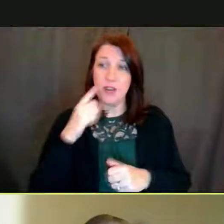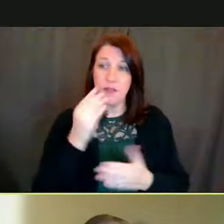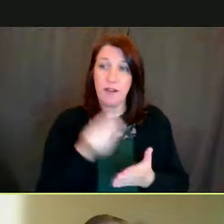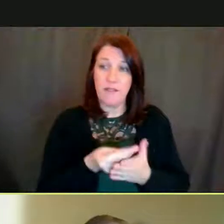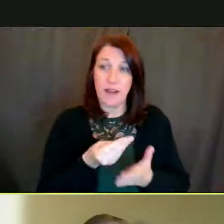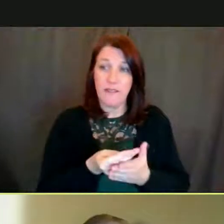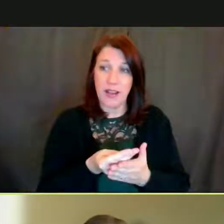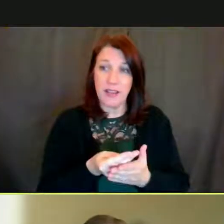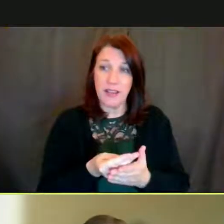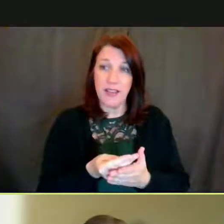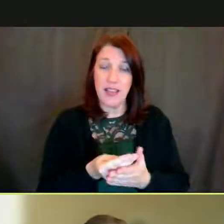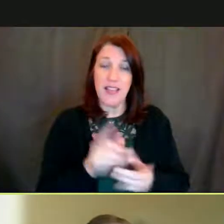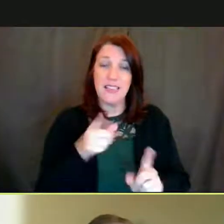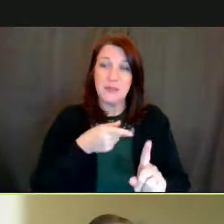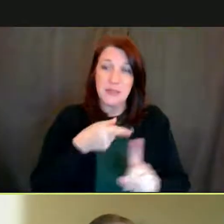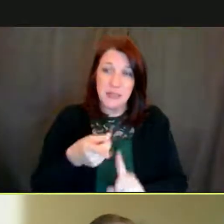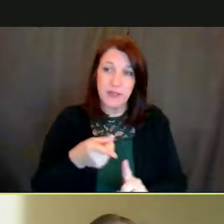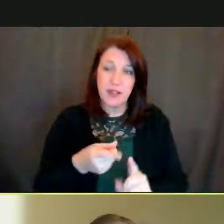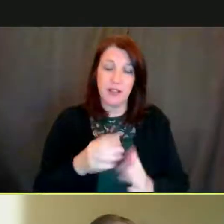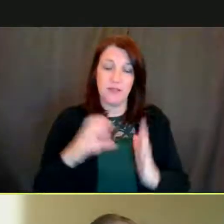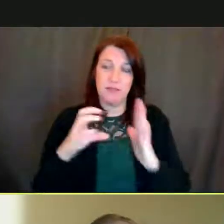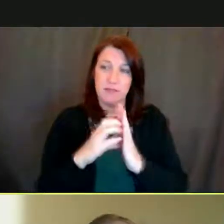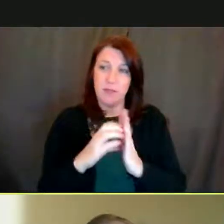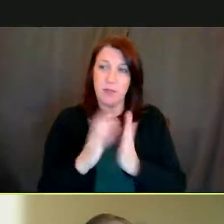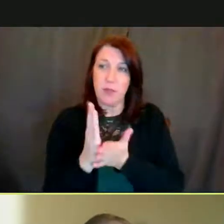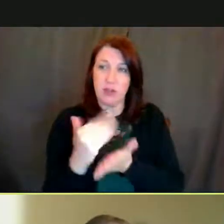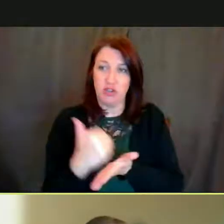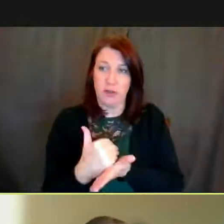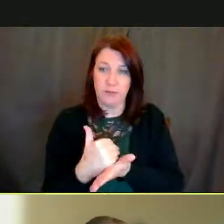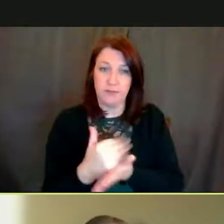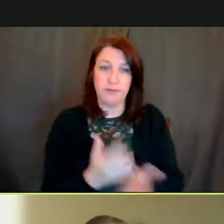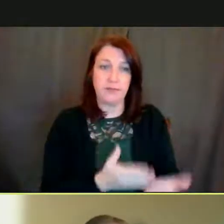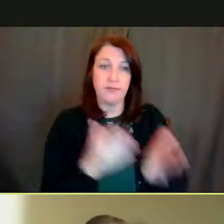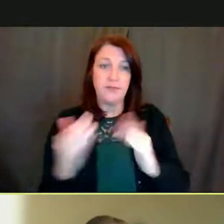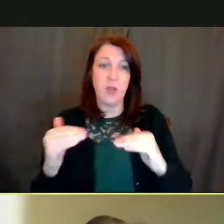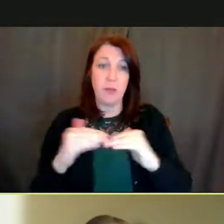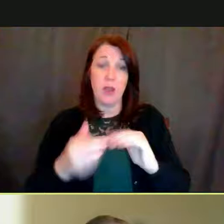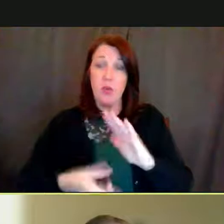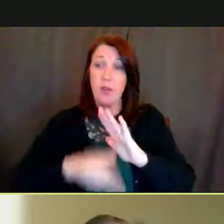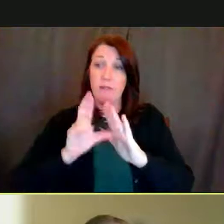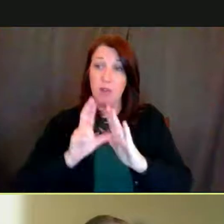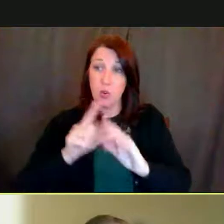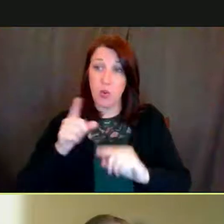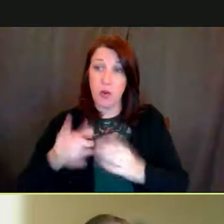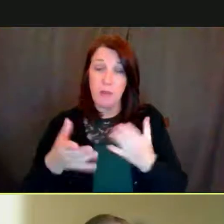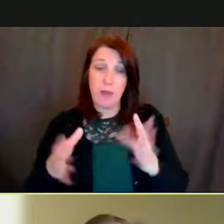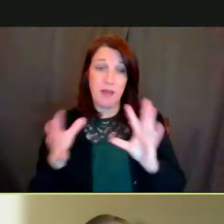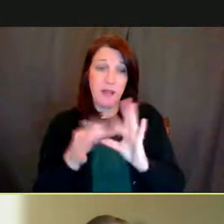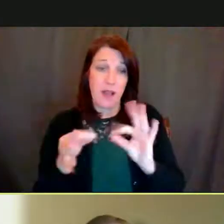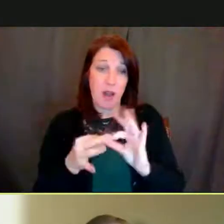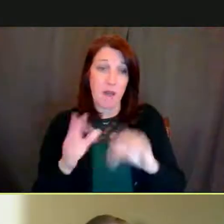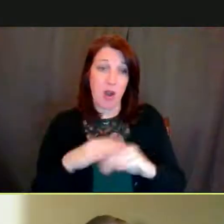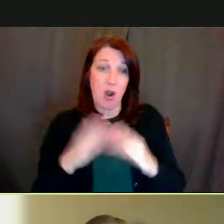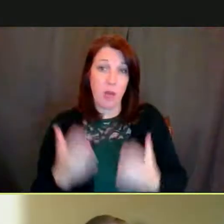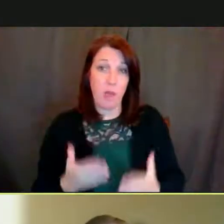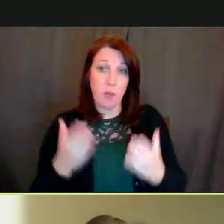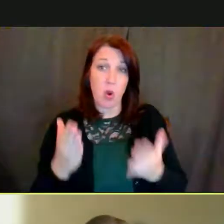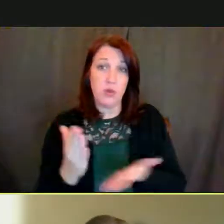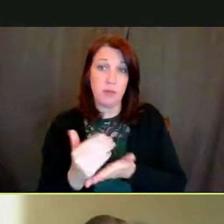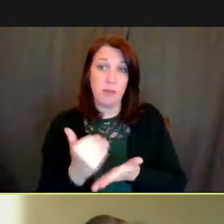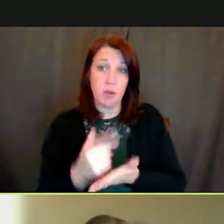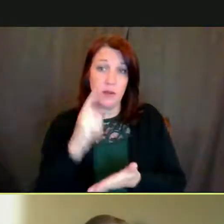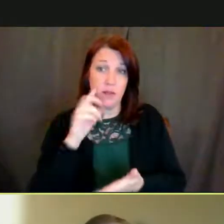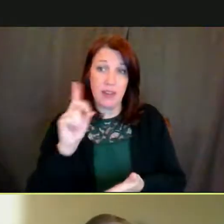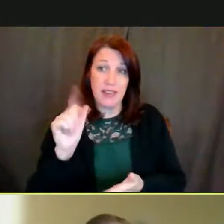part of the budget justification section. In peer review, the peer reviewers may only comment on the proposed budget for data management